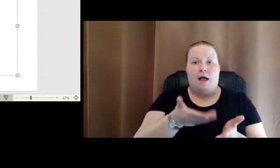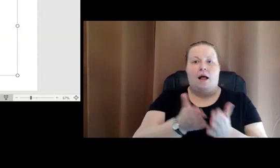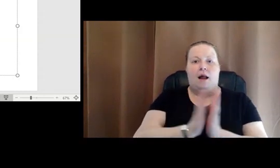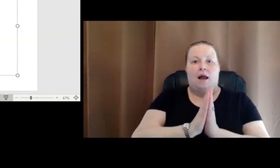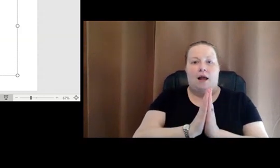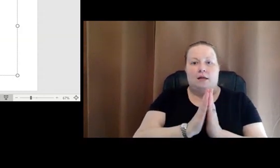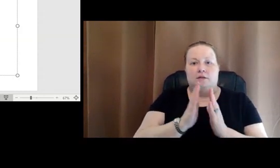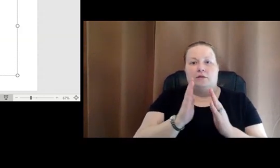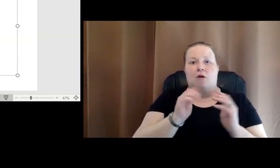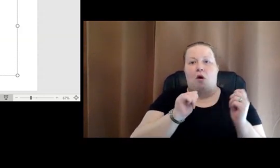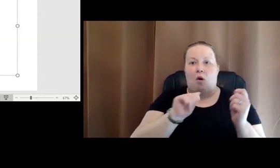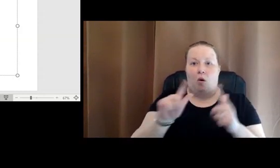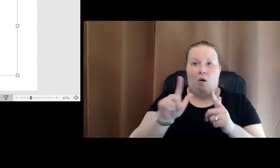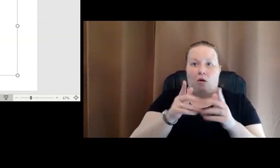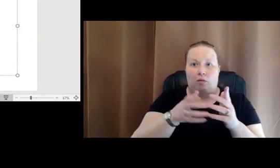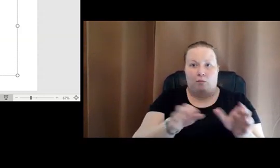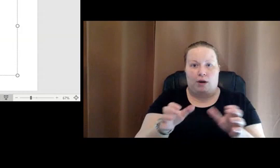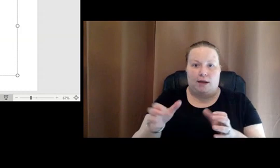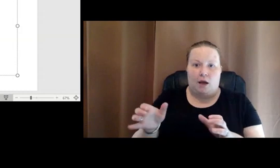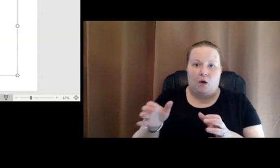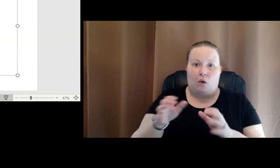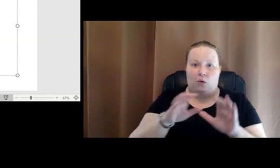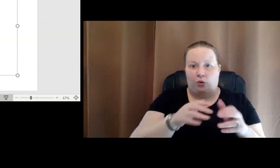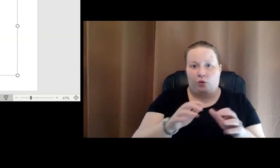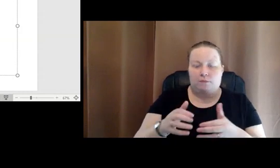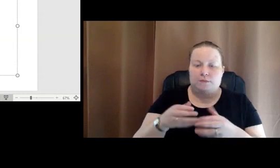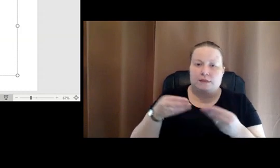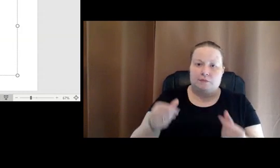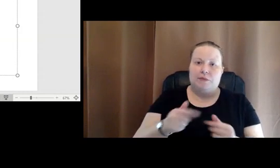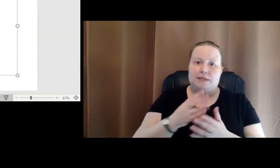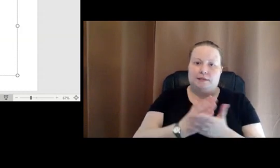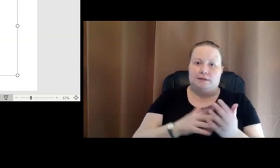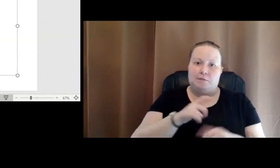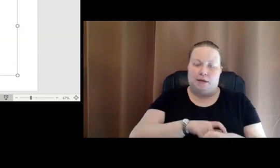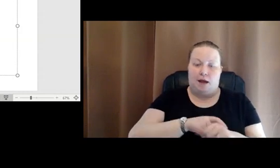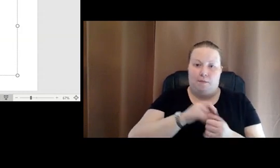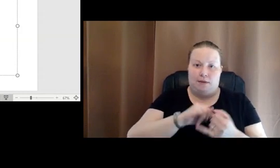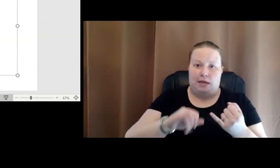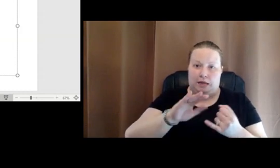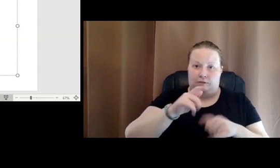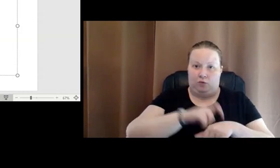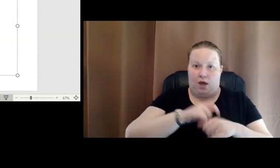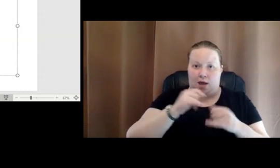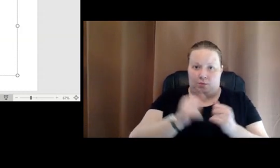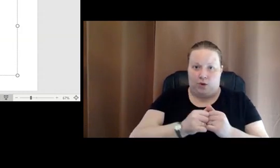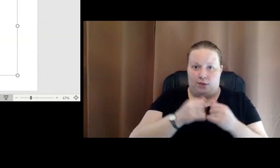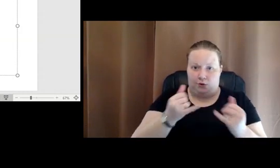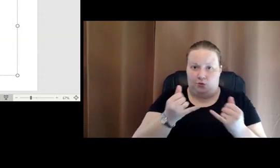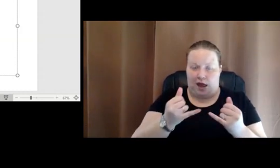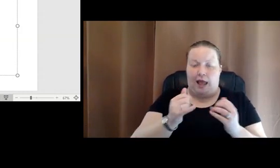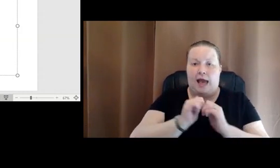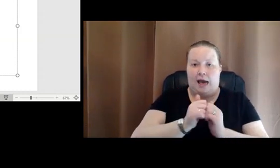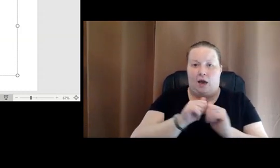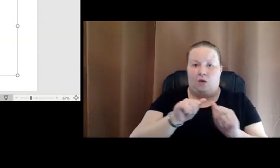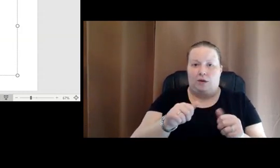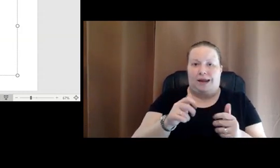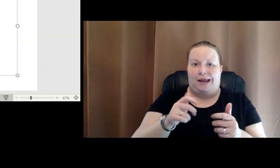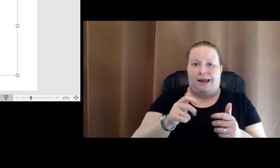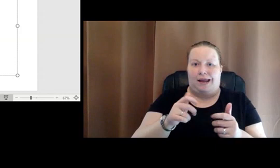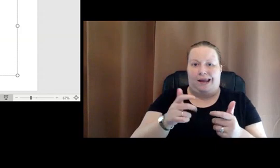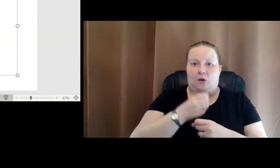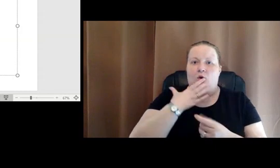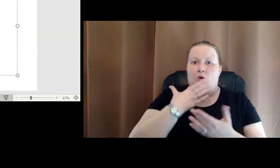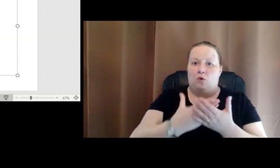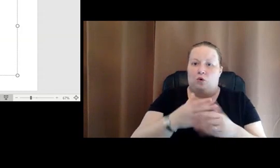all of the breakout groups to spend some time at the end of your time together today thinking about how you can get a good draft